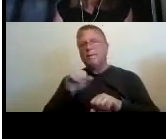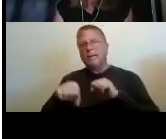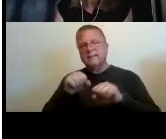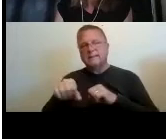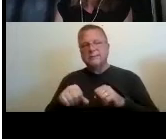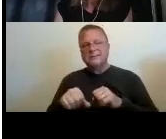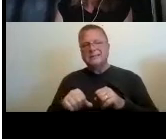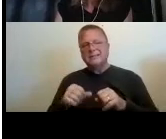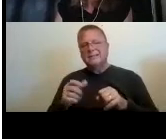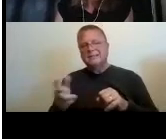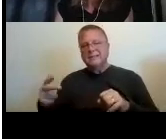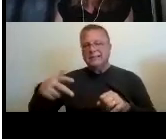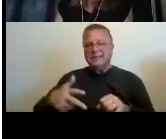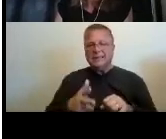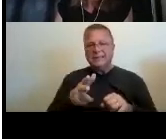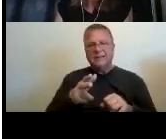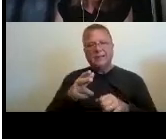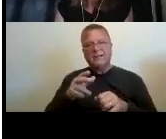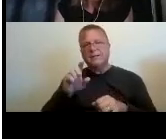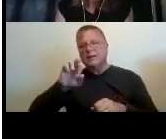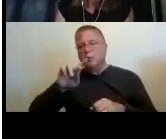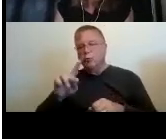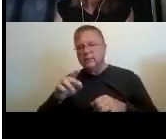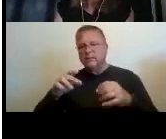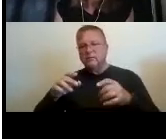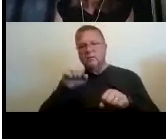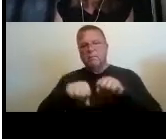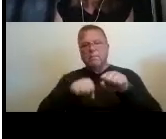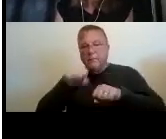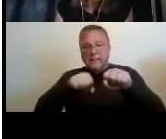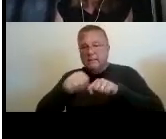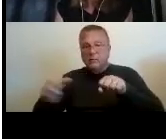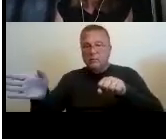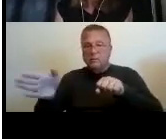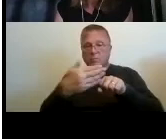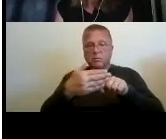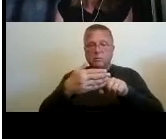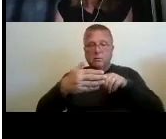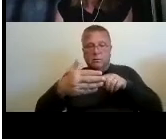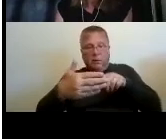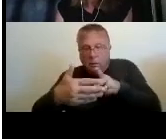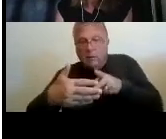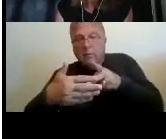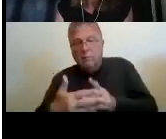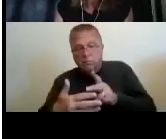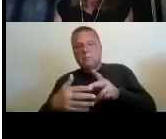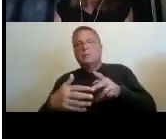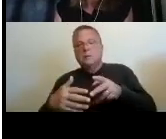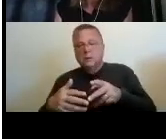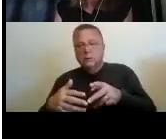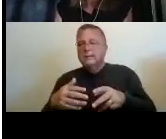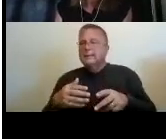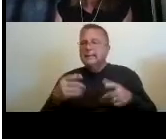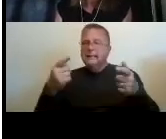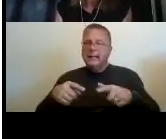to that curb. There is that risk of dooring. So when the driver's side door is open, that's where we end